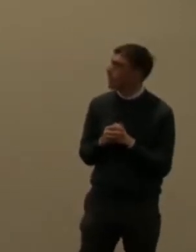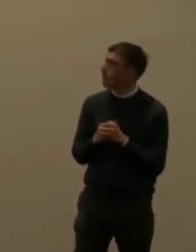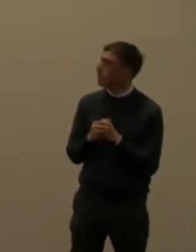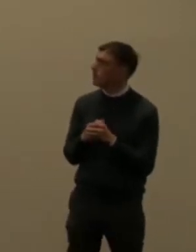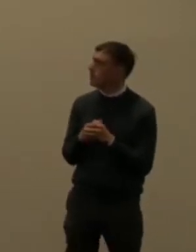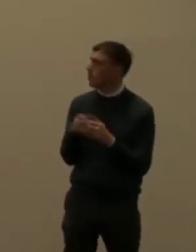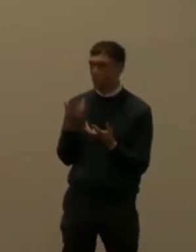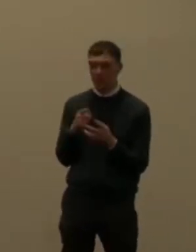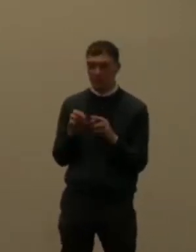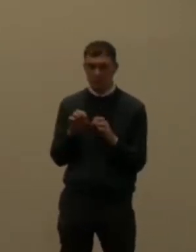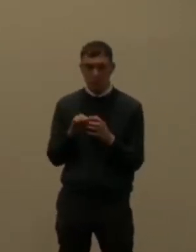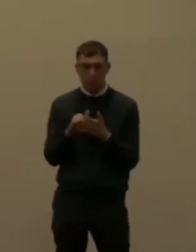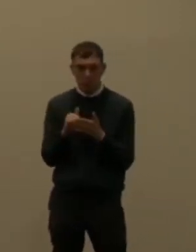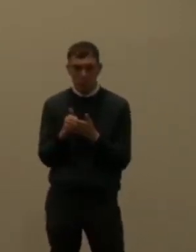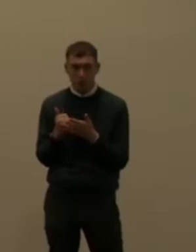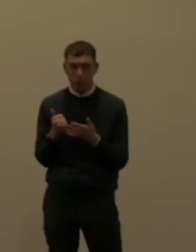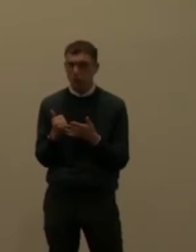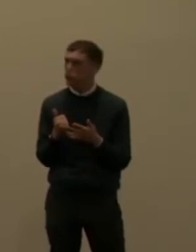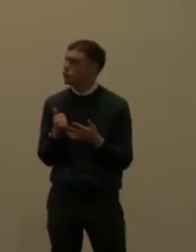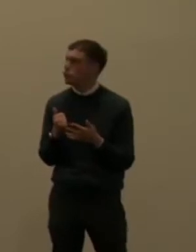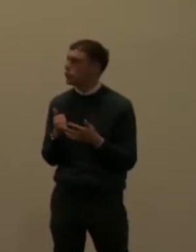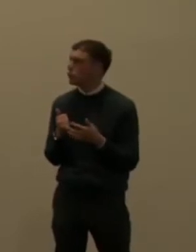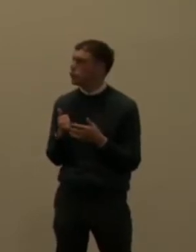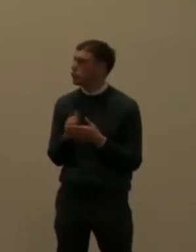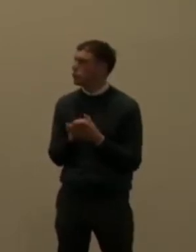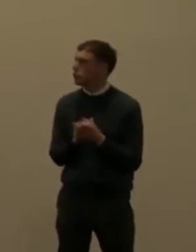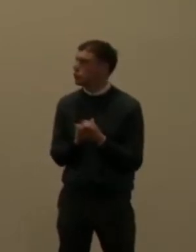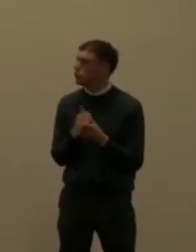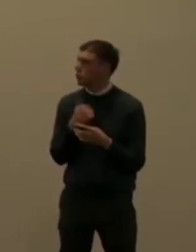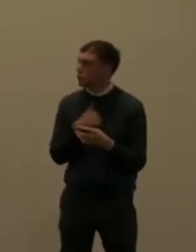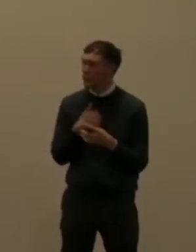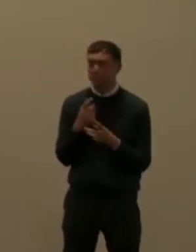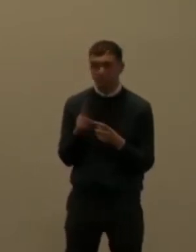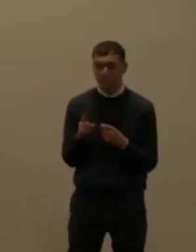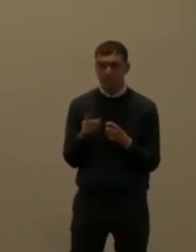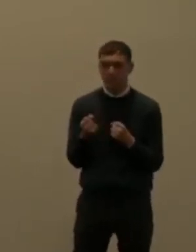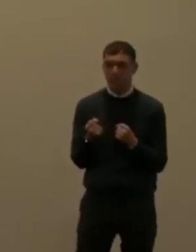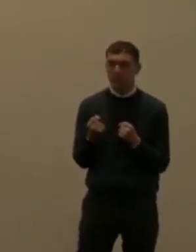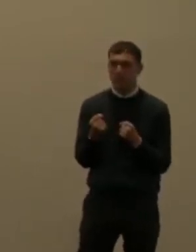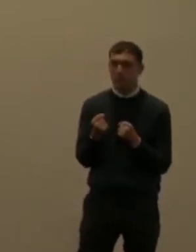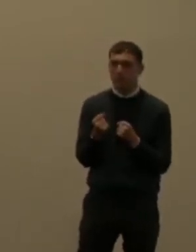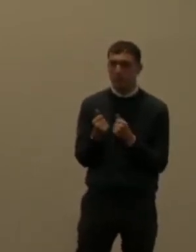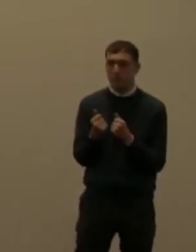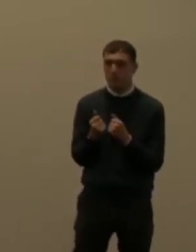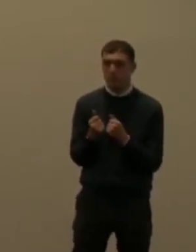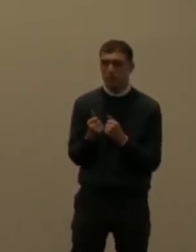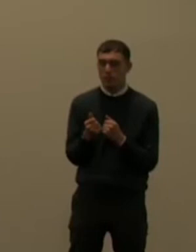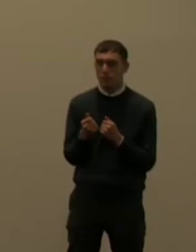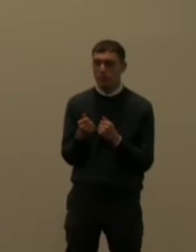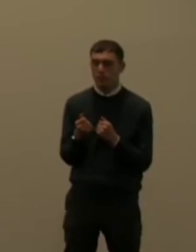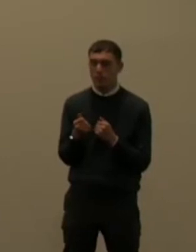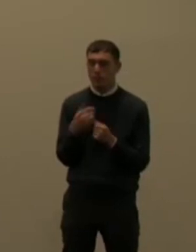didn't publish it yet, I'm sure that now, sorry, what I will have, the status, the state of